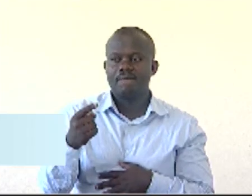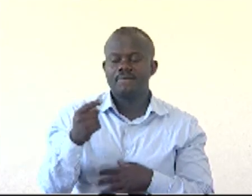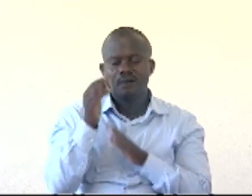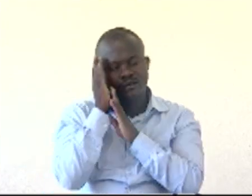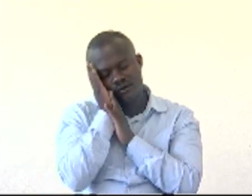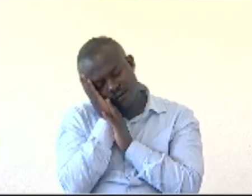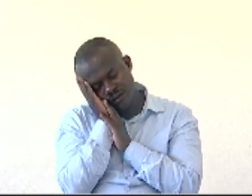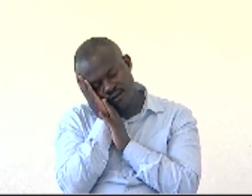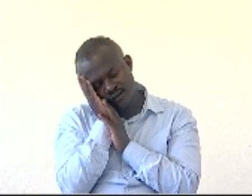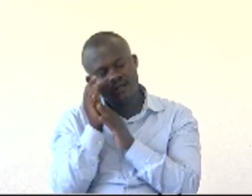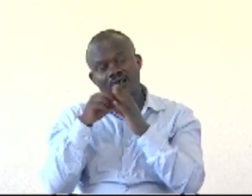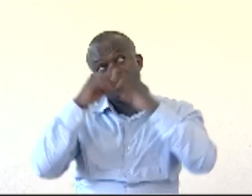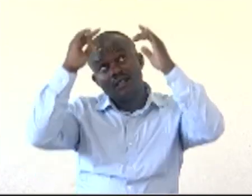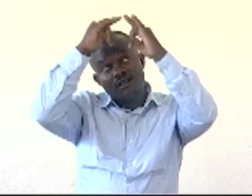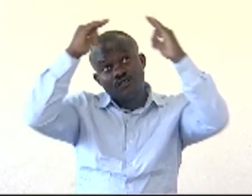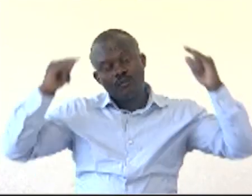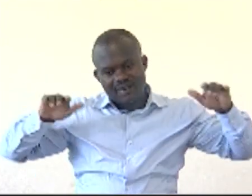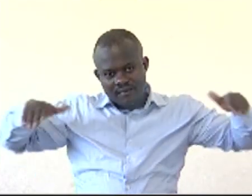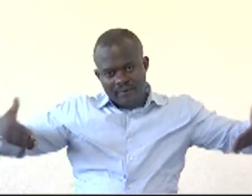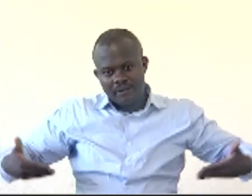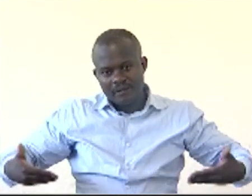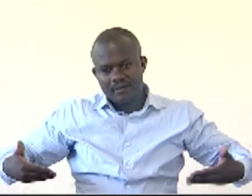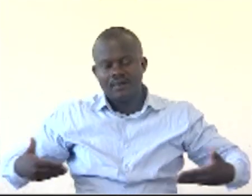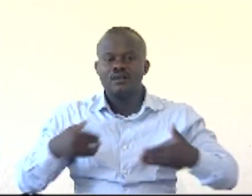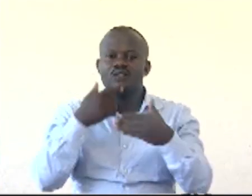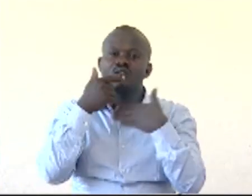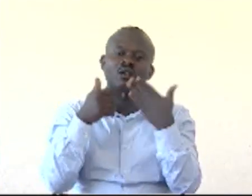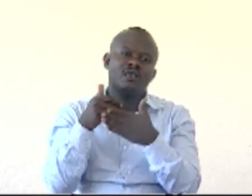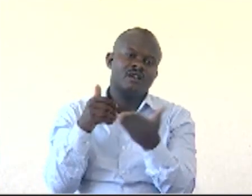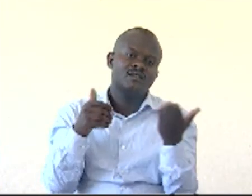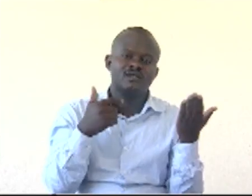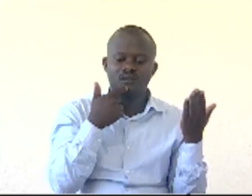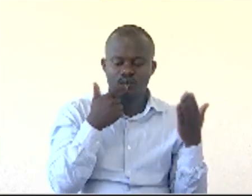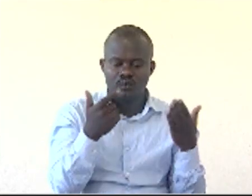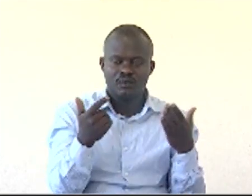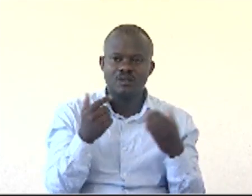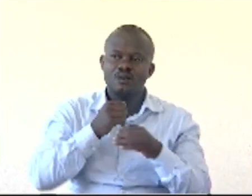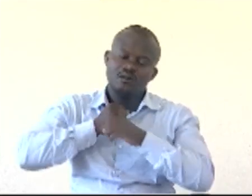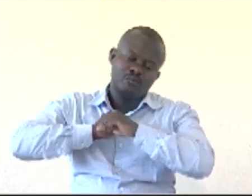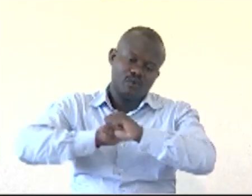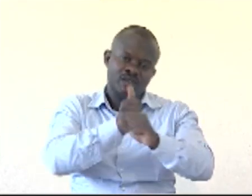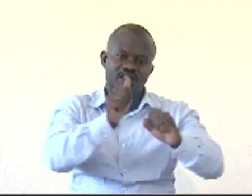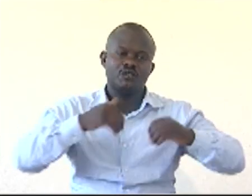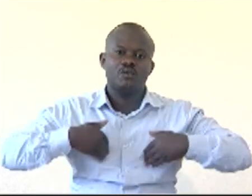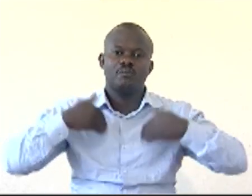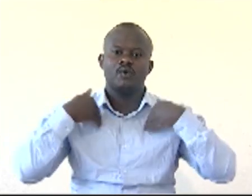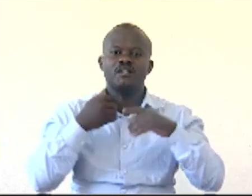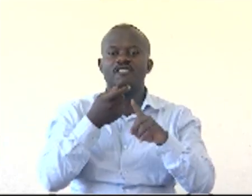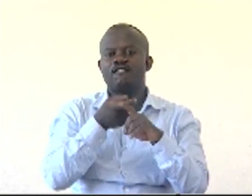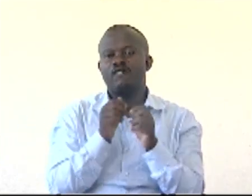sleep in the supernet so that you protect your body